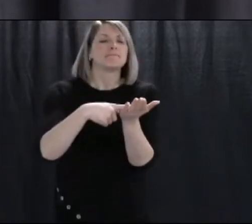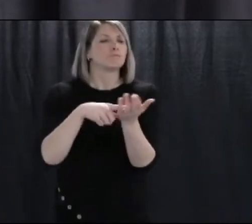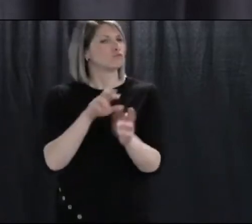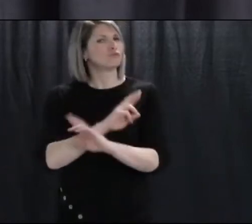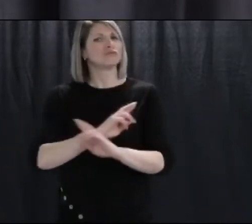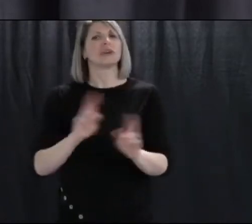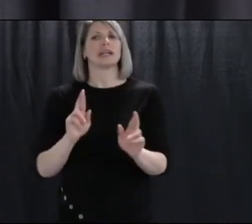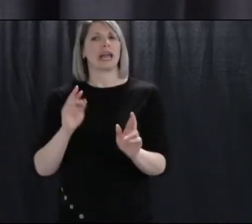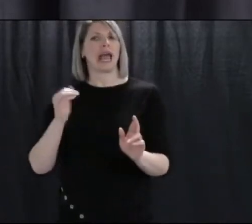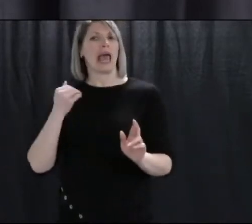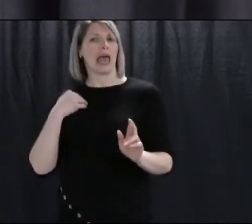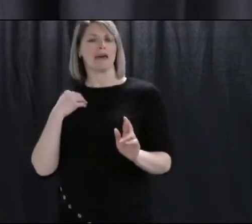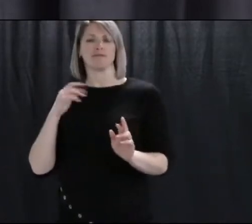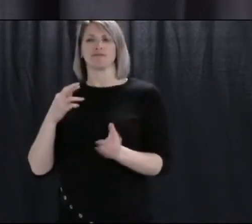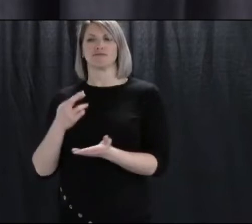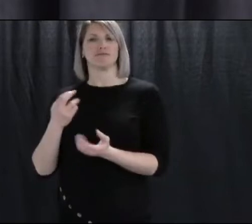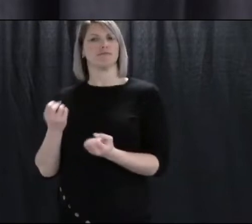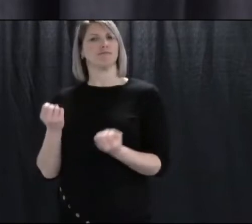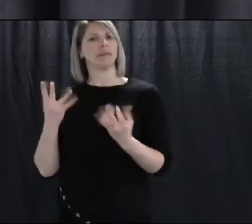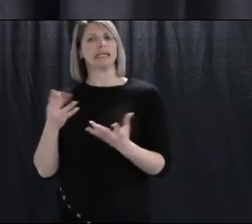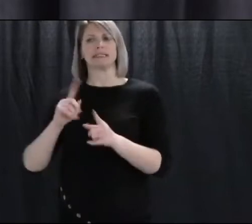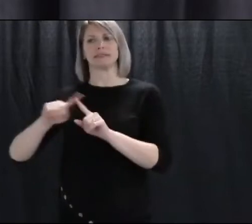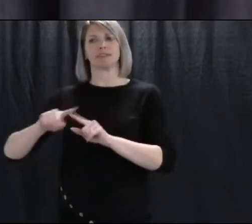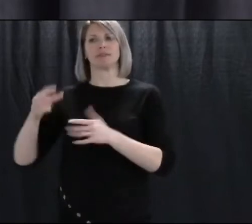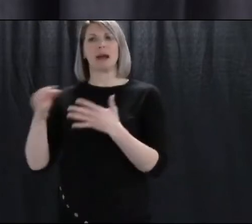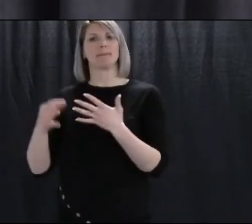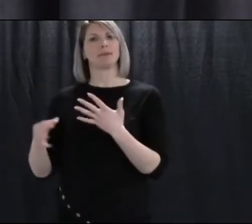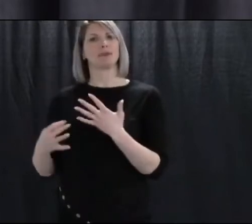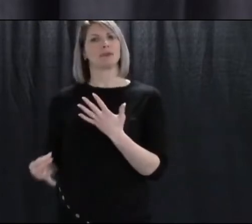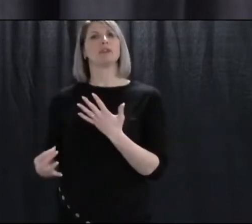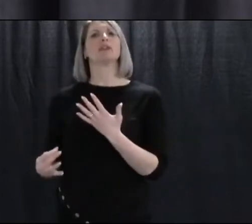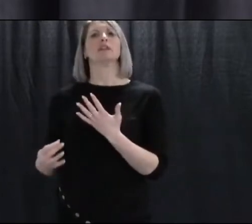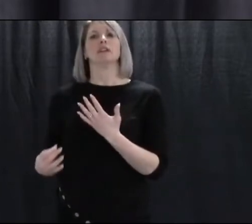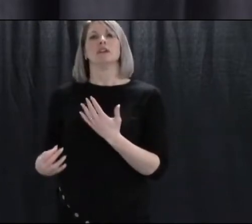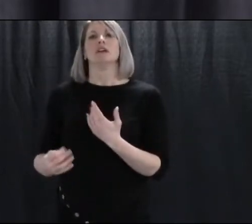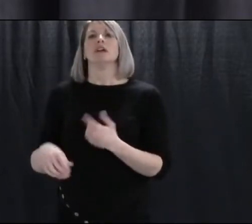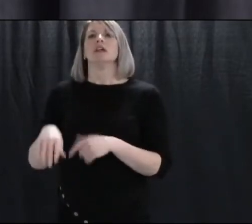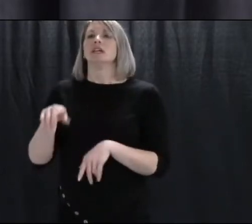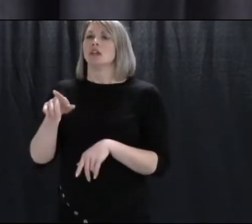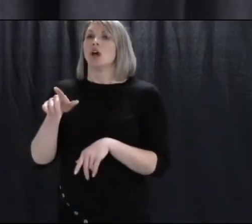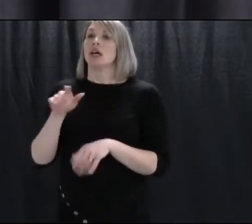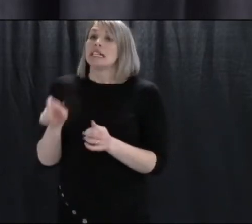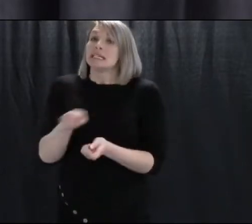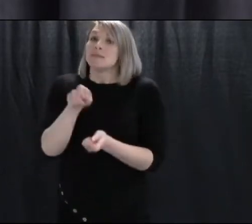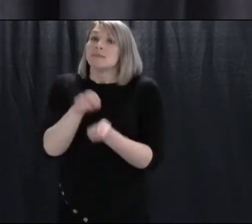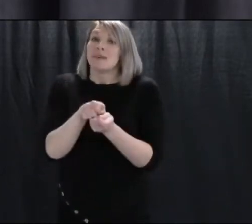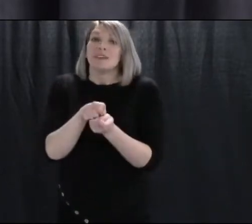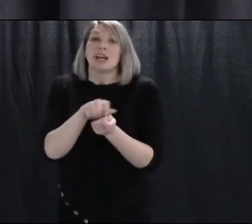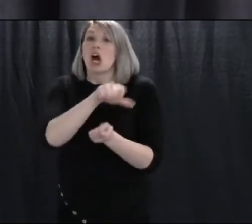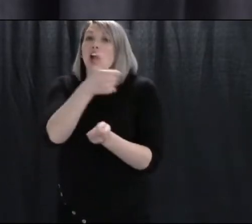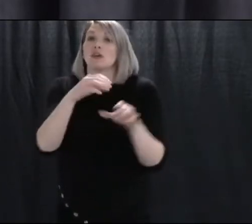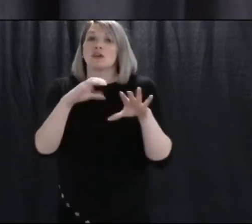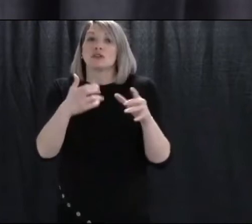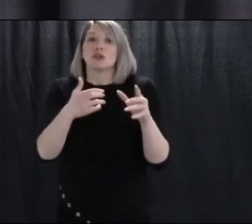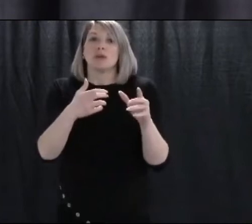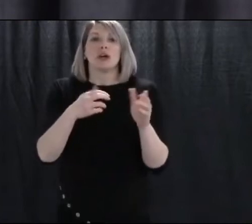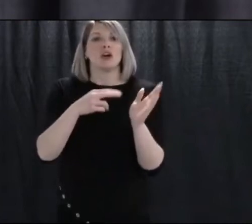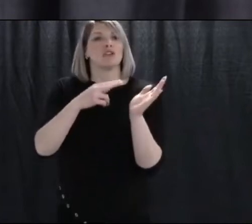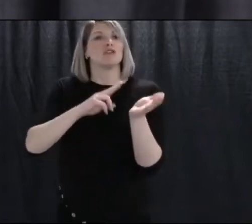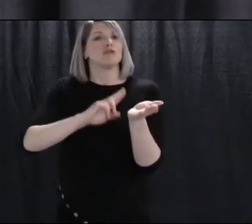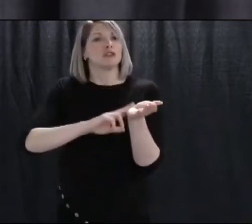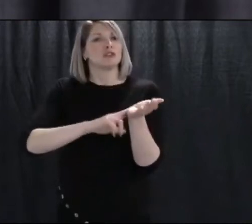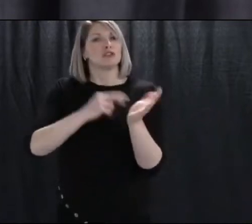what resources we could pull from recently retired folk. Similarly with the College of Registered Nurses in Newfoundland and